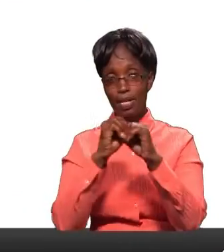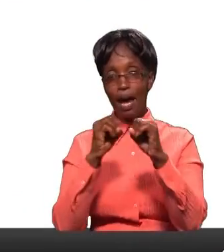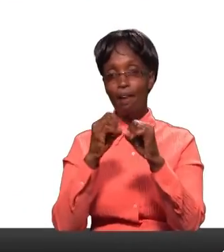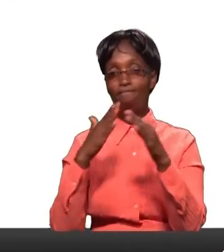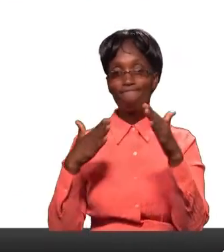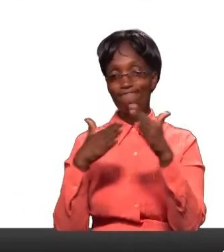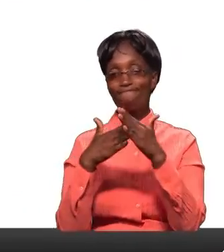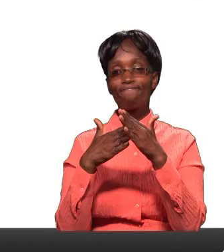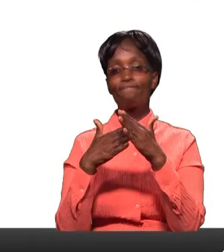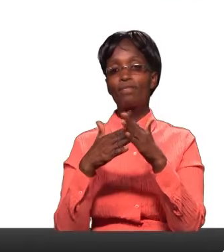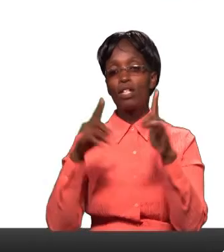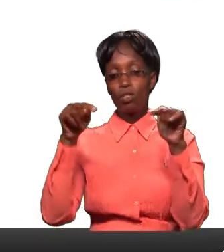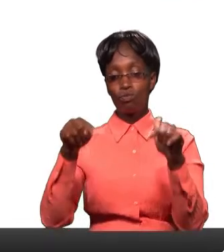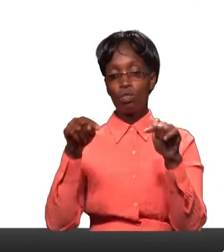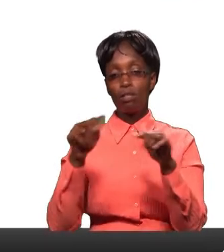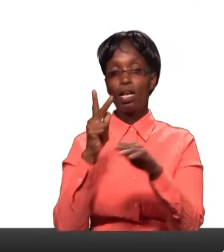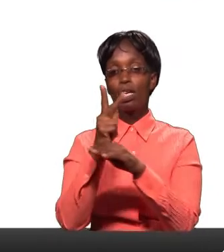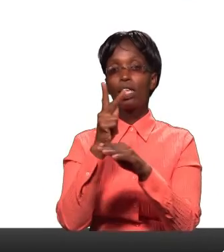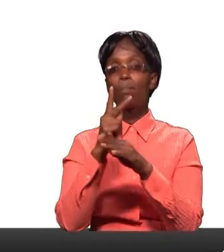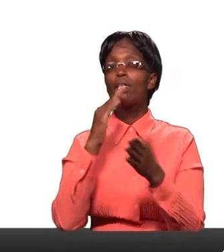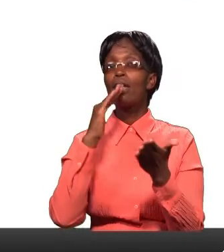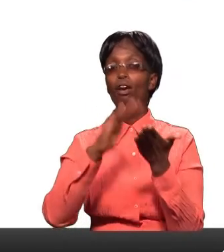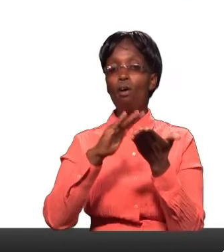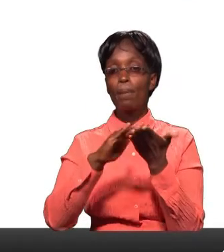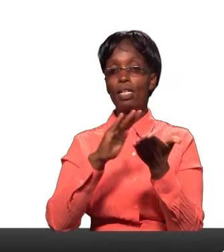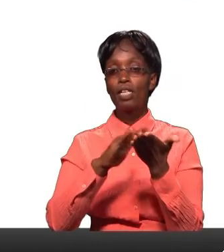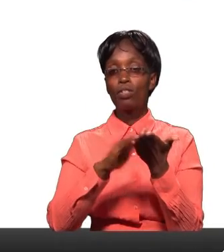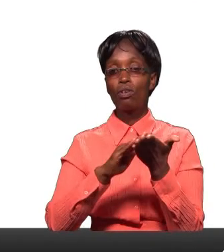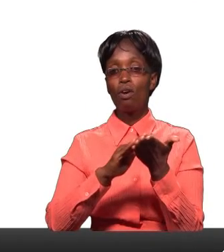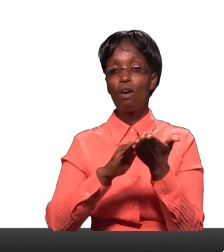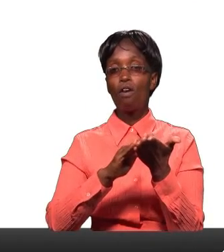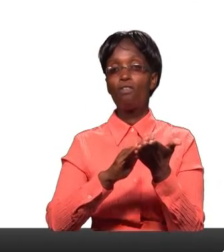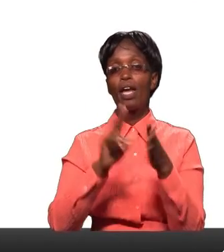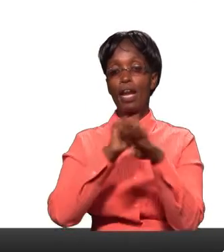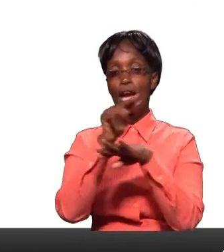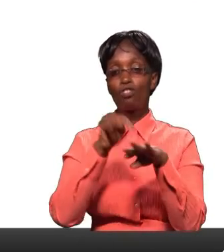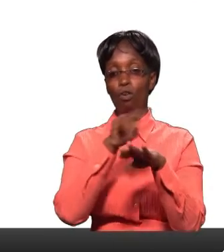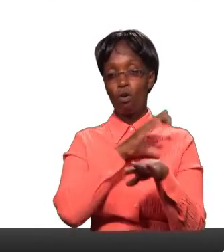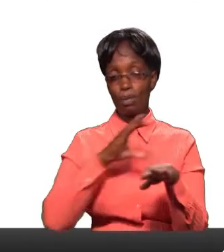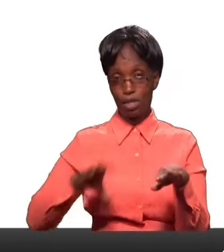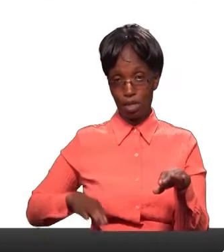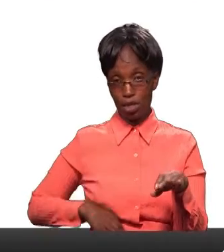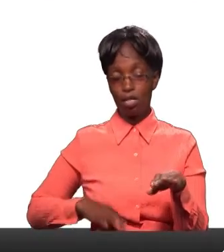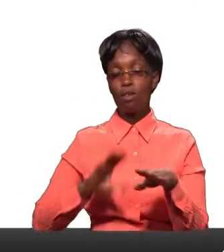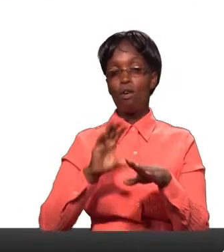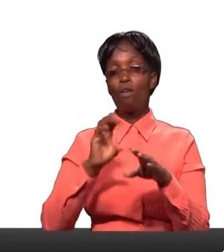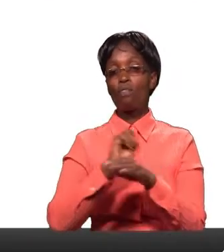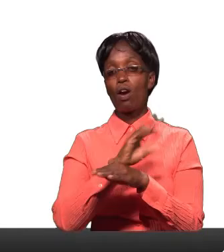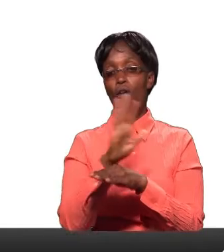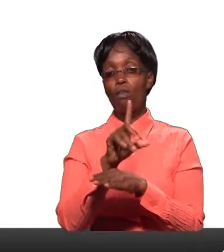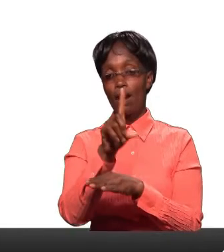today, in keeping with the recommendations of the National Emergency Response Committee on